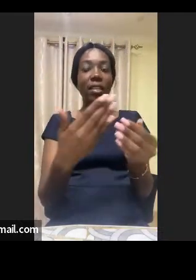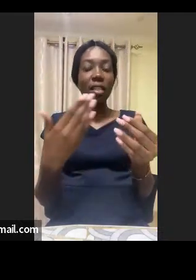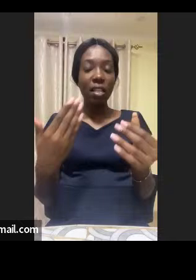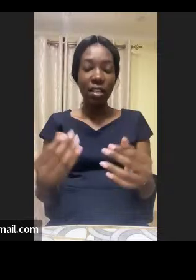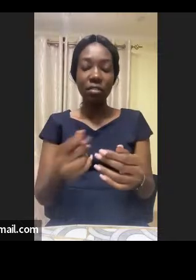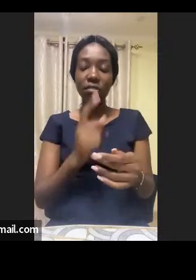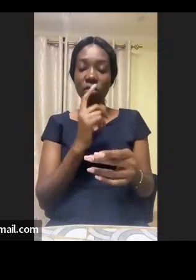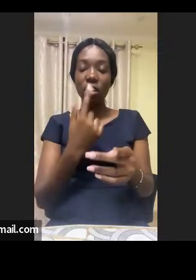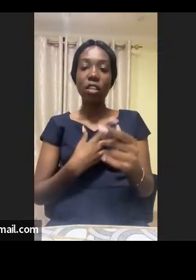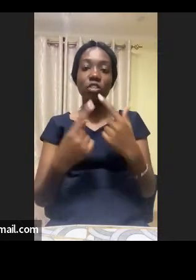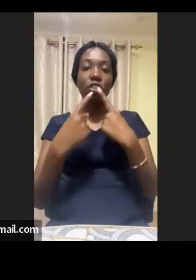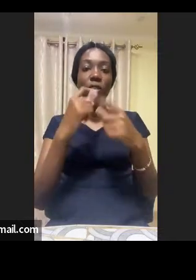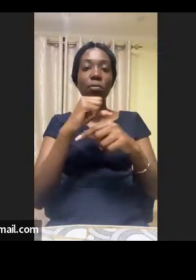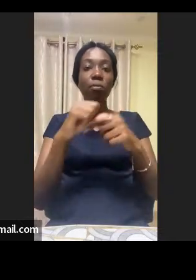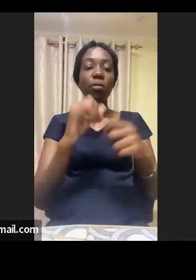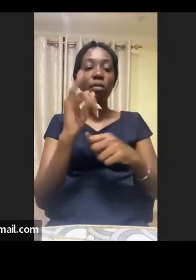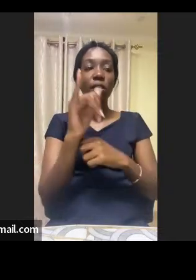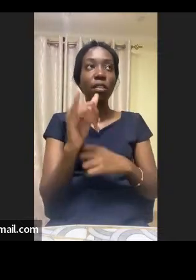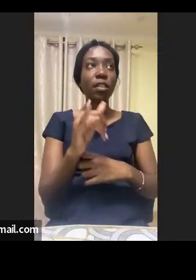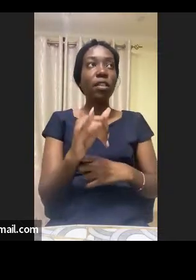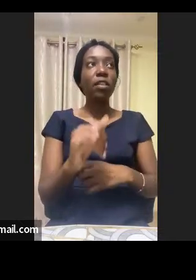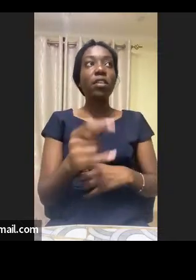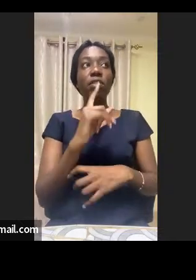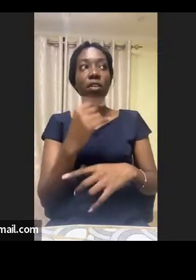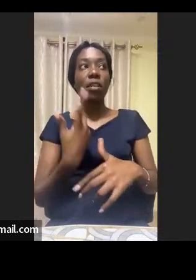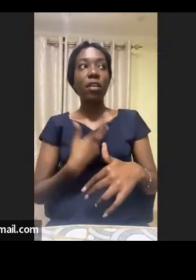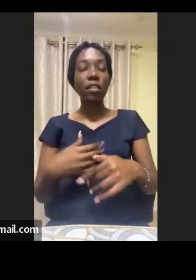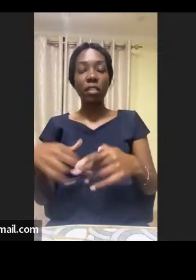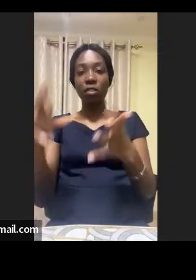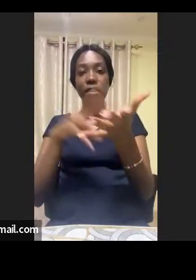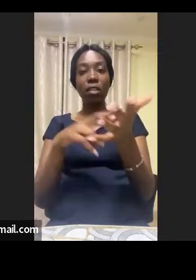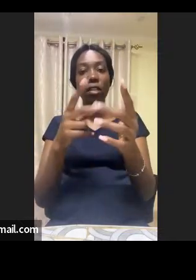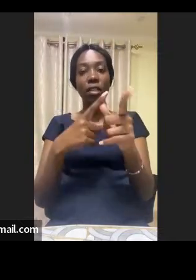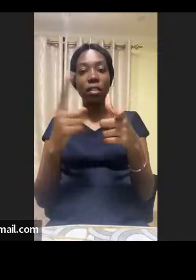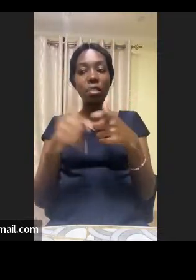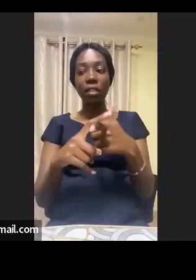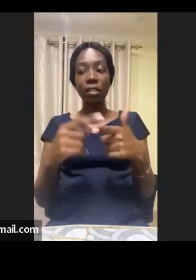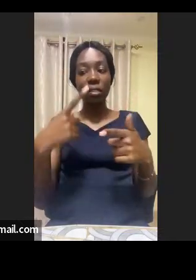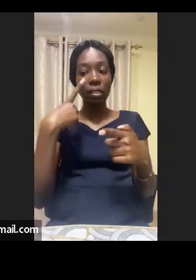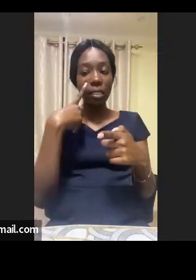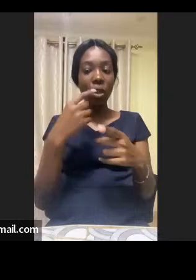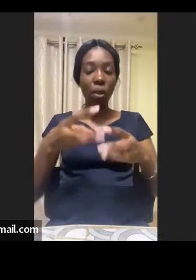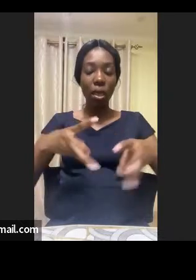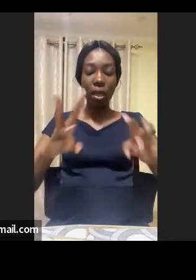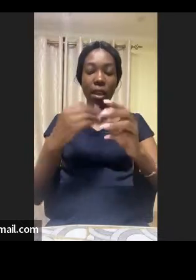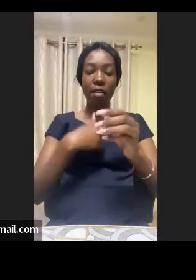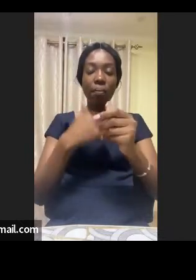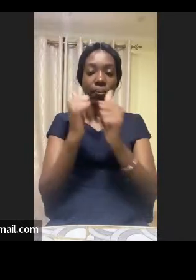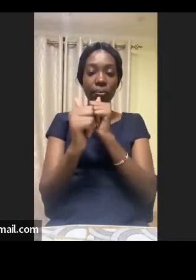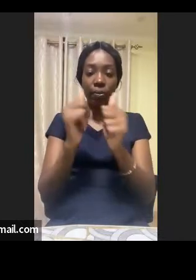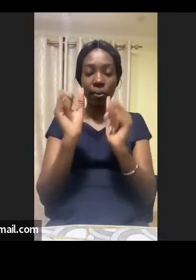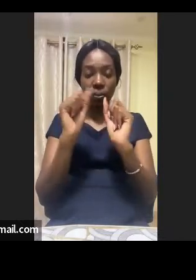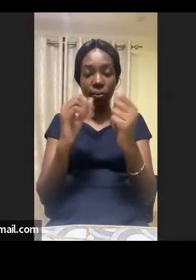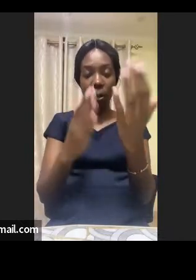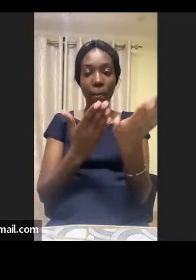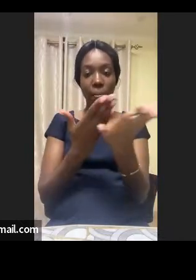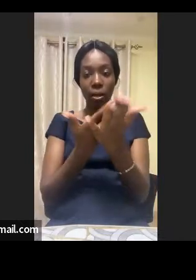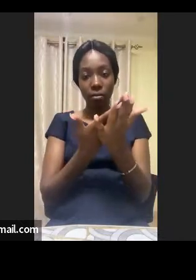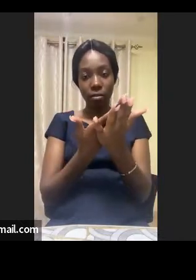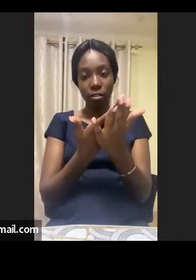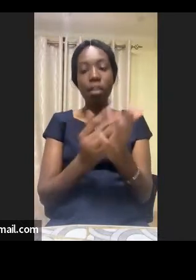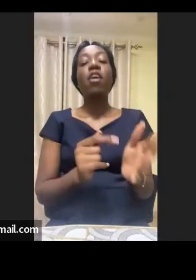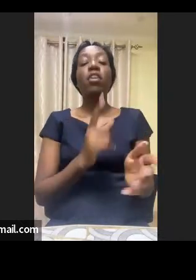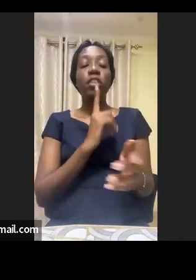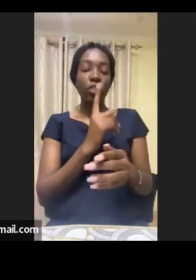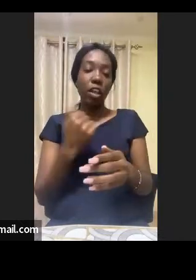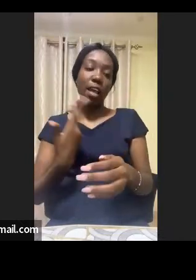So you can review the recording and you'll be able to catch on what innovative ways that can be applied. So we are